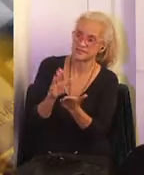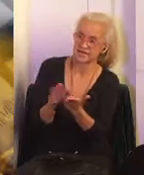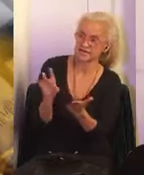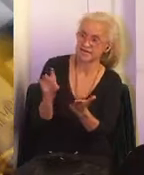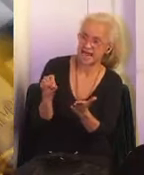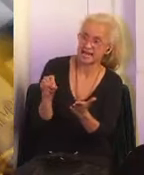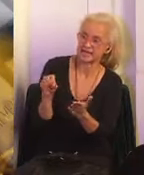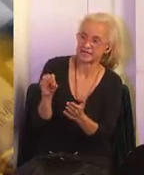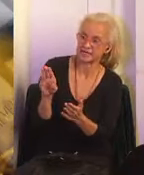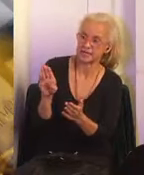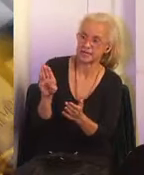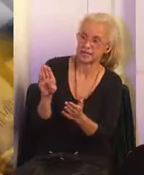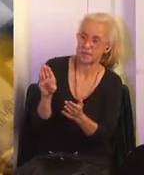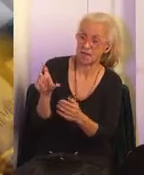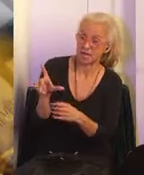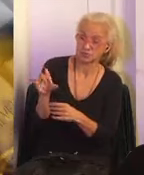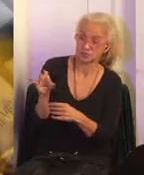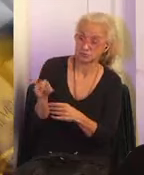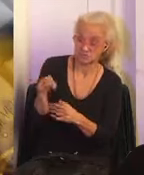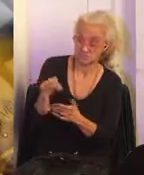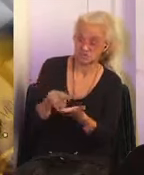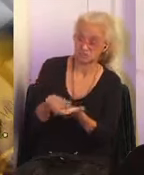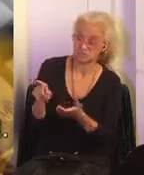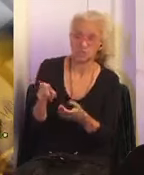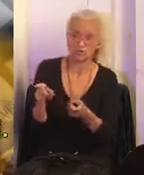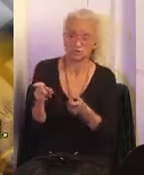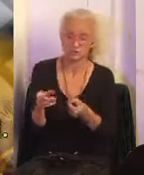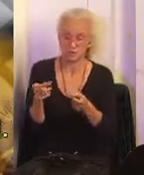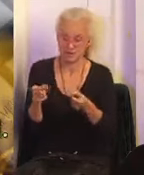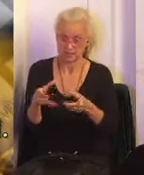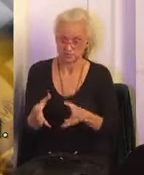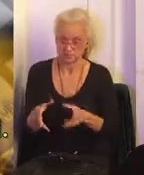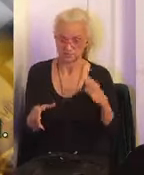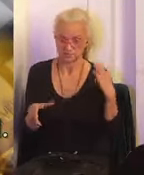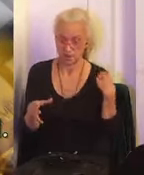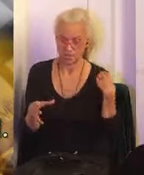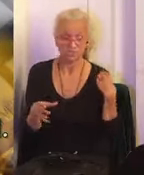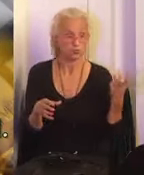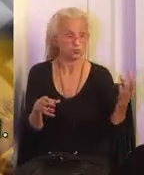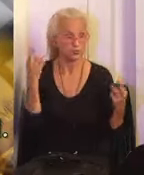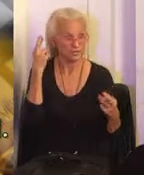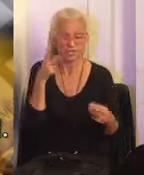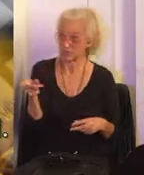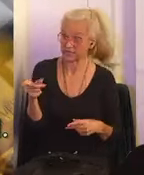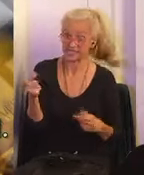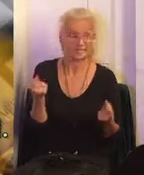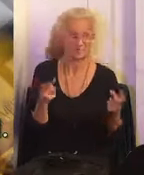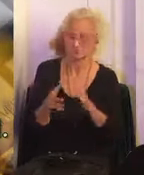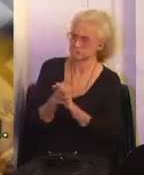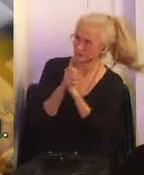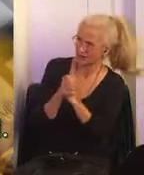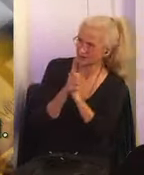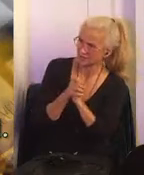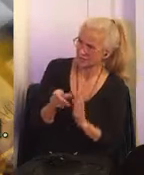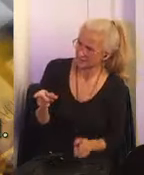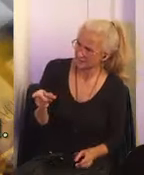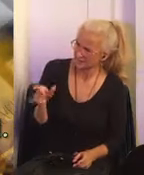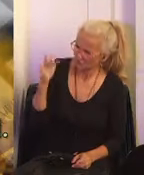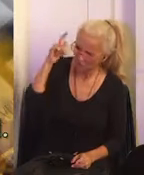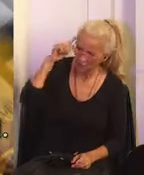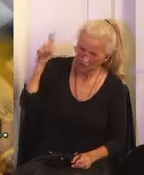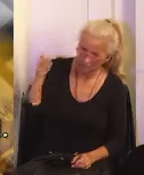80 bales on this contract." When the manager's boss realized what he had done, he congratulated him for being